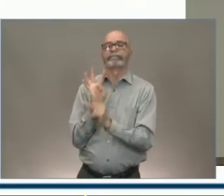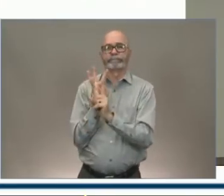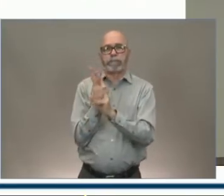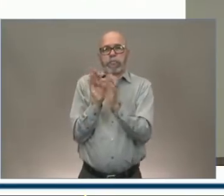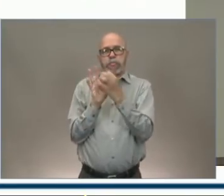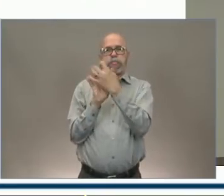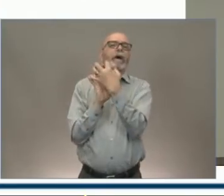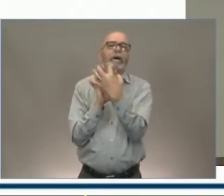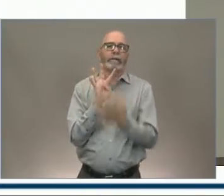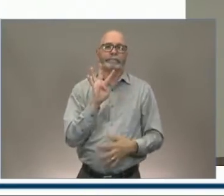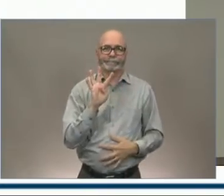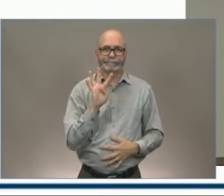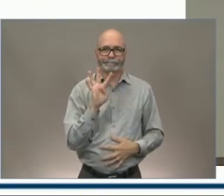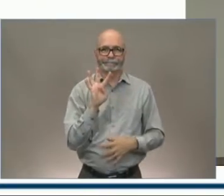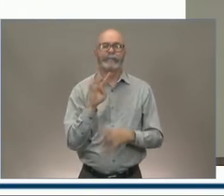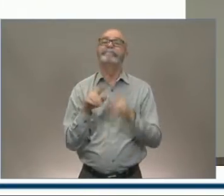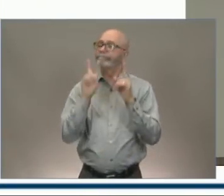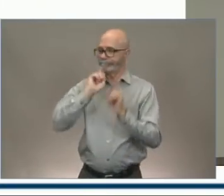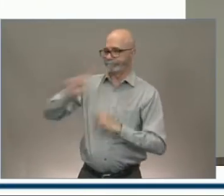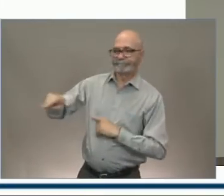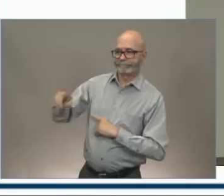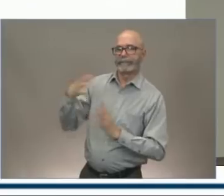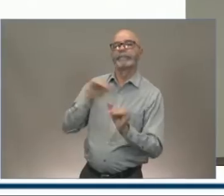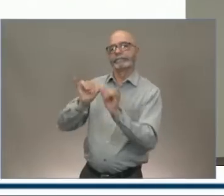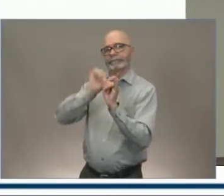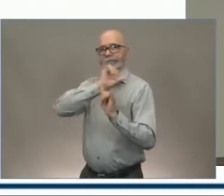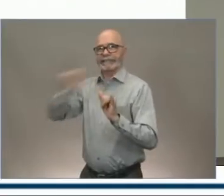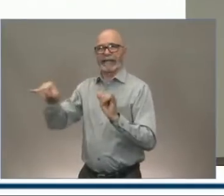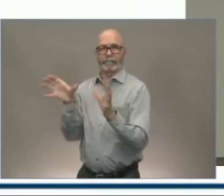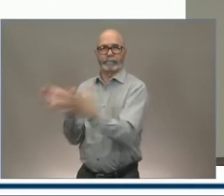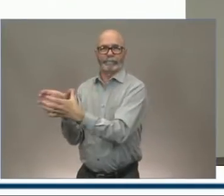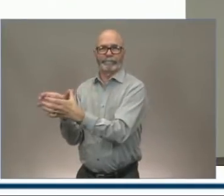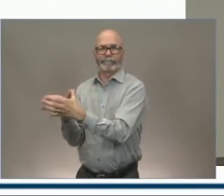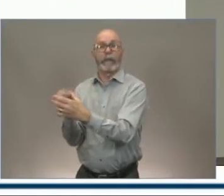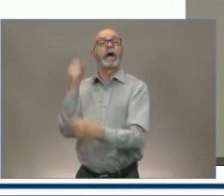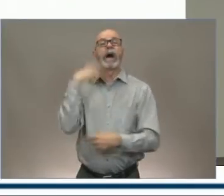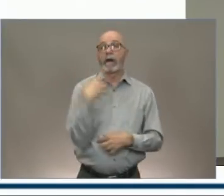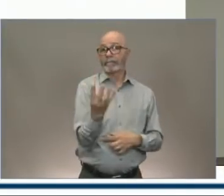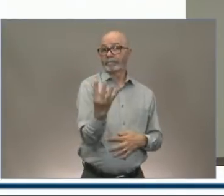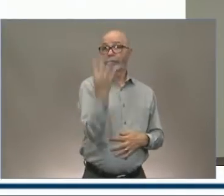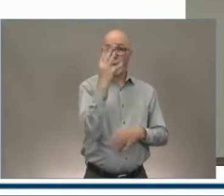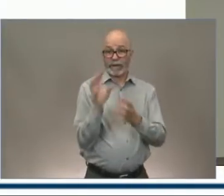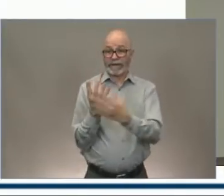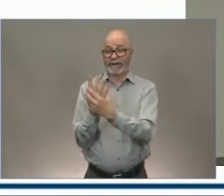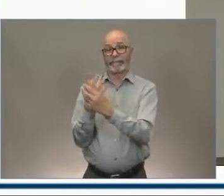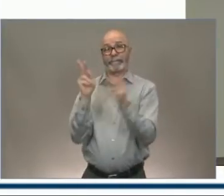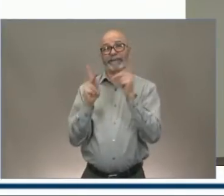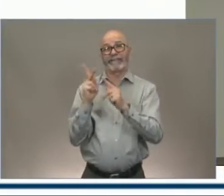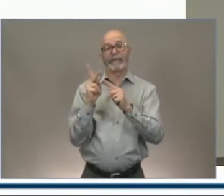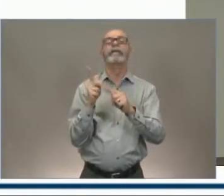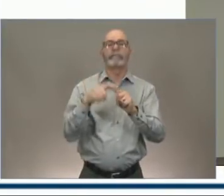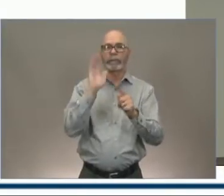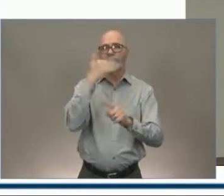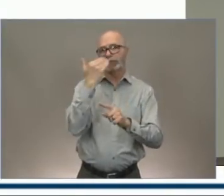4 household contacts of the South African variant cases, a number of contacts have been identified. Some of them are